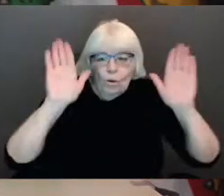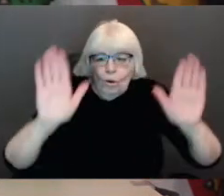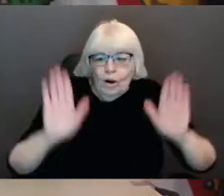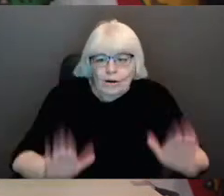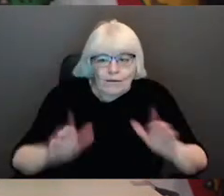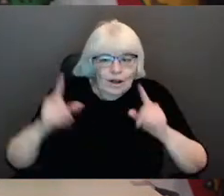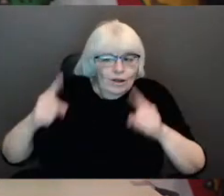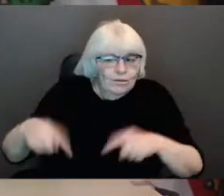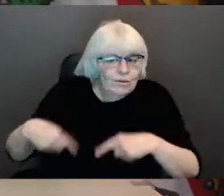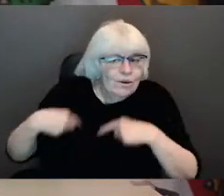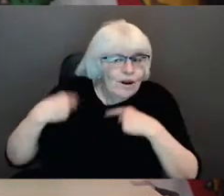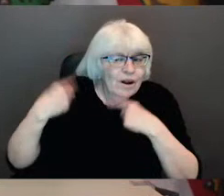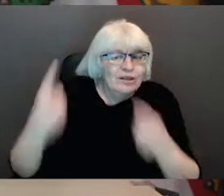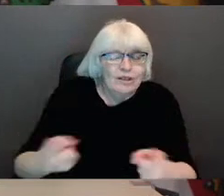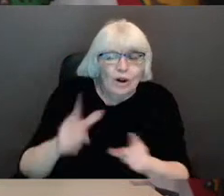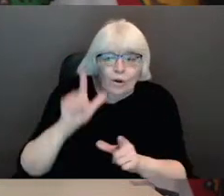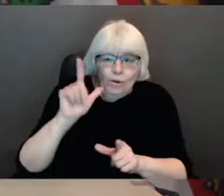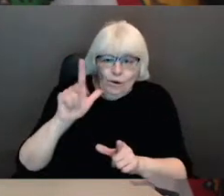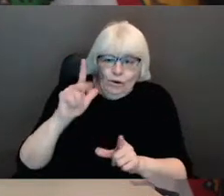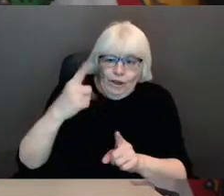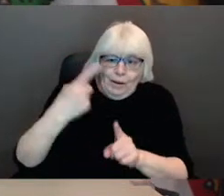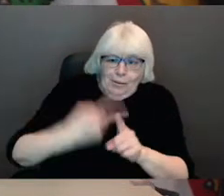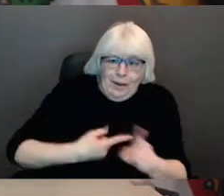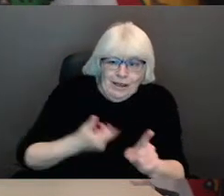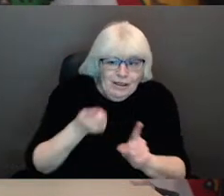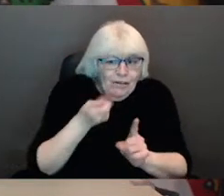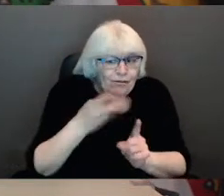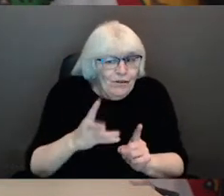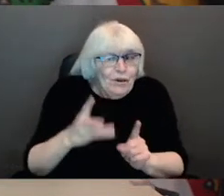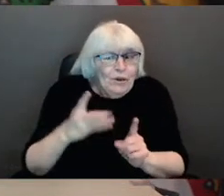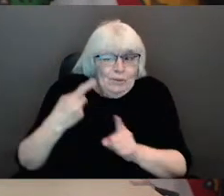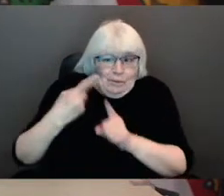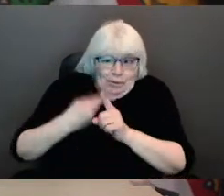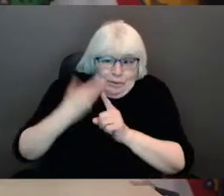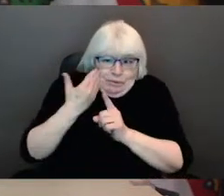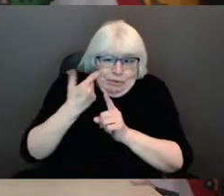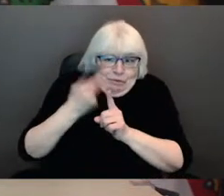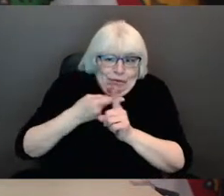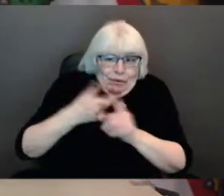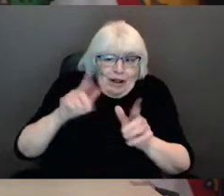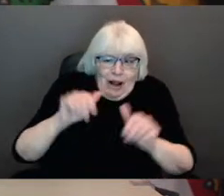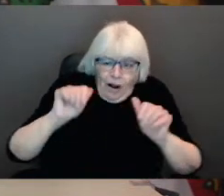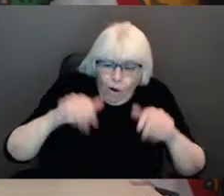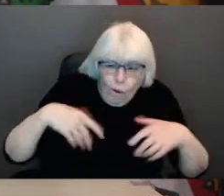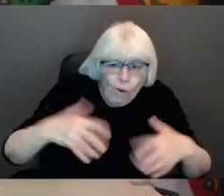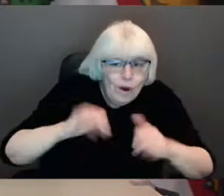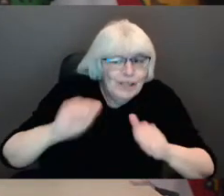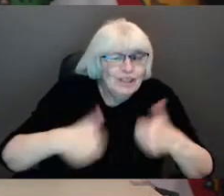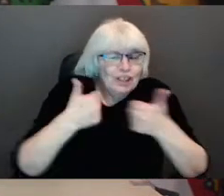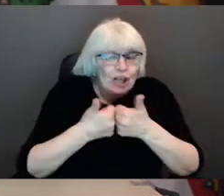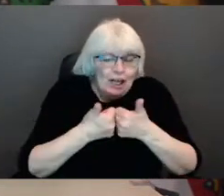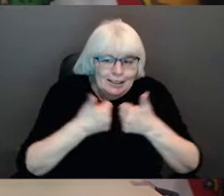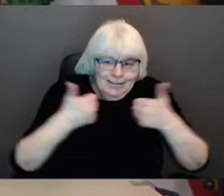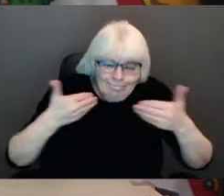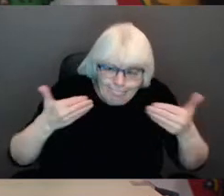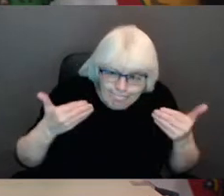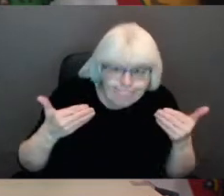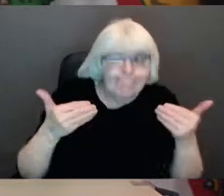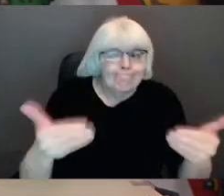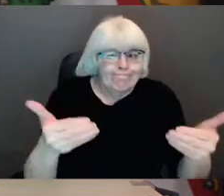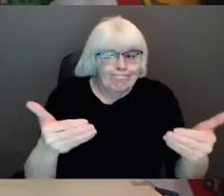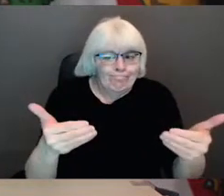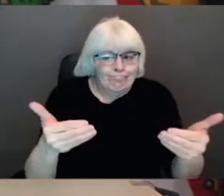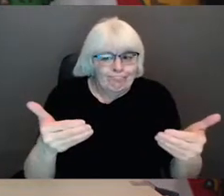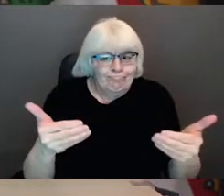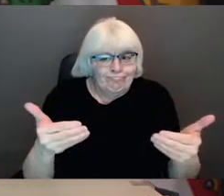couple of months in particular have been extra challenging. And it's clear that, that they've given their part